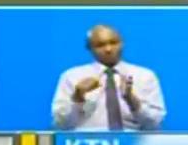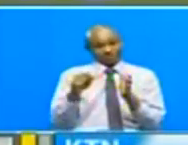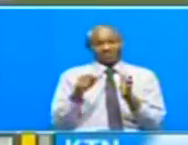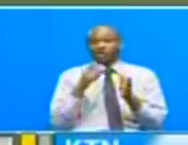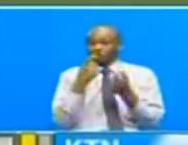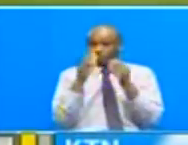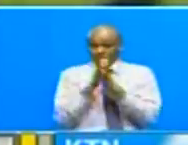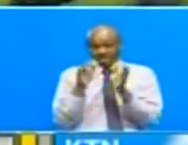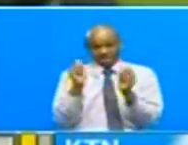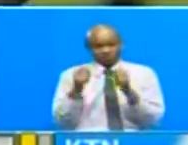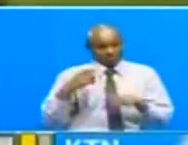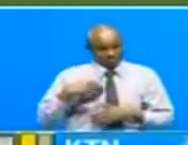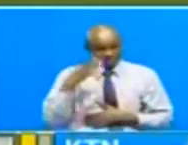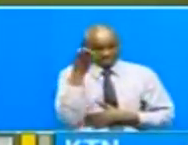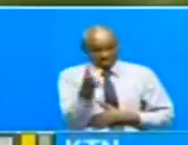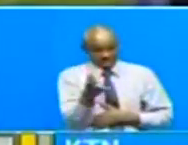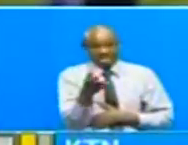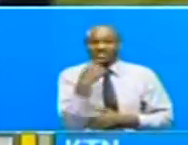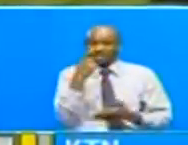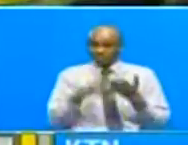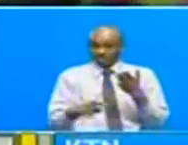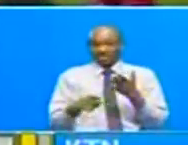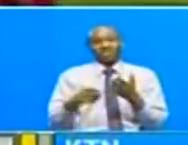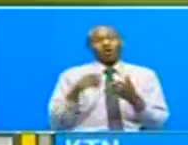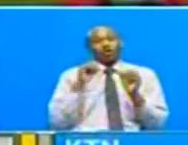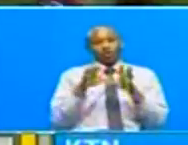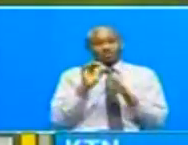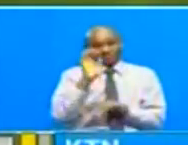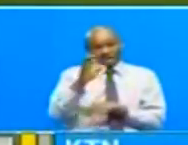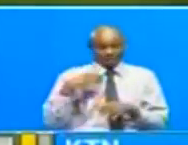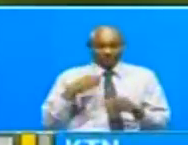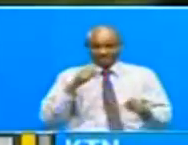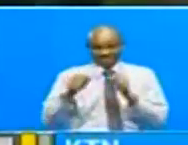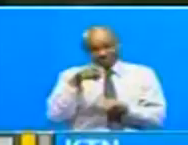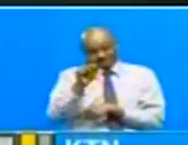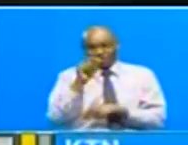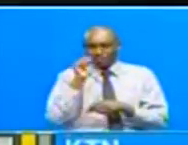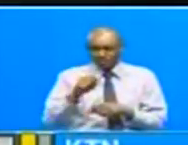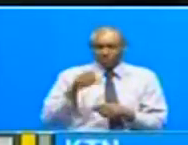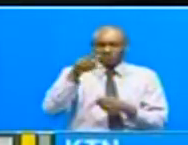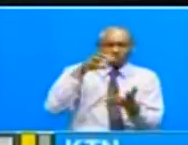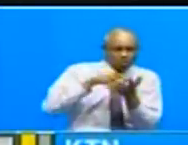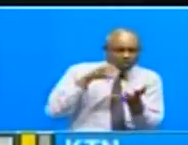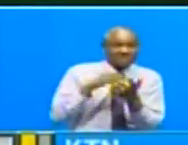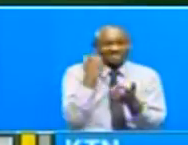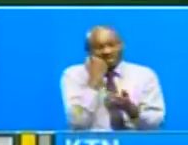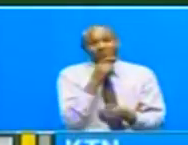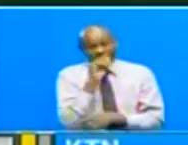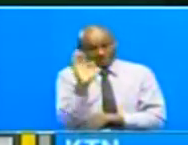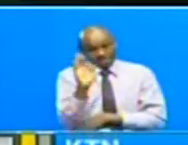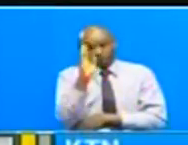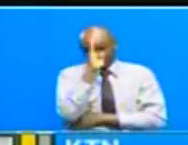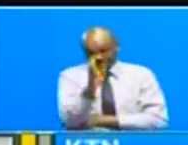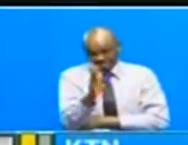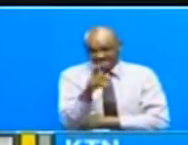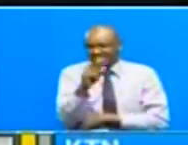journalist and author Victor Hugo Morales when he called the former coach of the Argentina team to check on the condition of his sick father on Sunday.